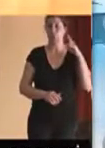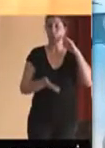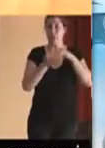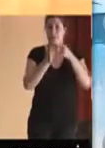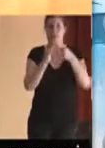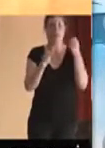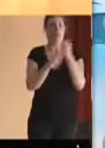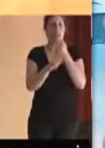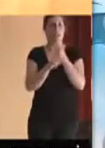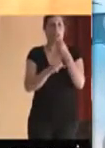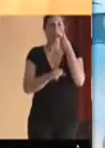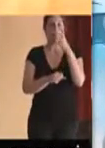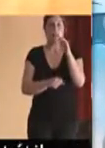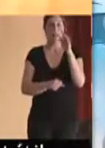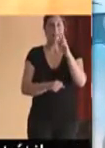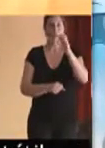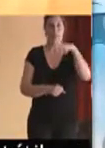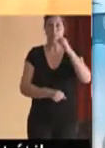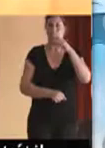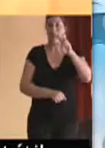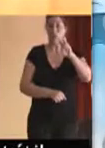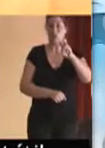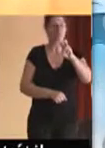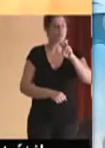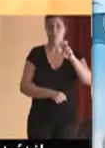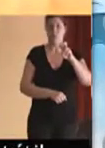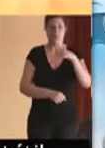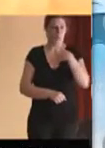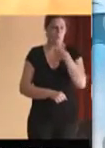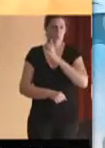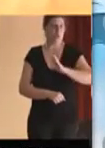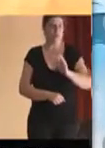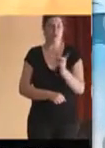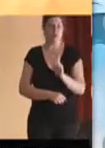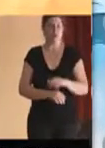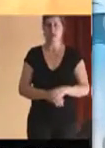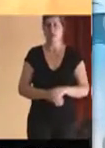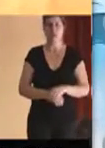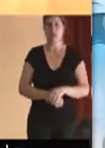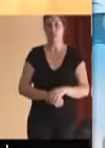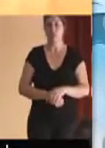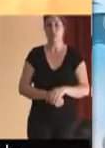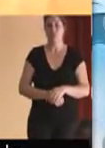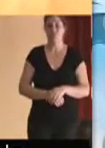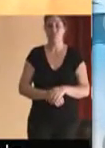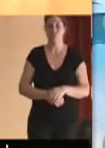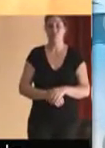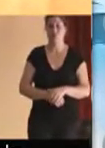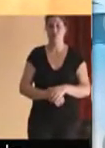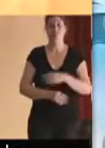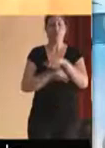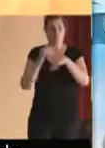we want to work on a portable equipment at 20 frames per second whilst the person is walking, we don't have that